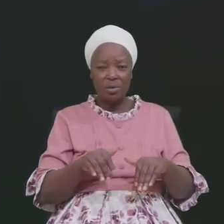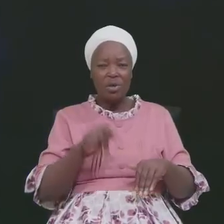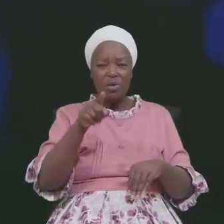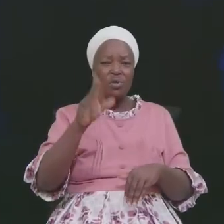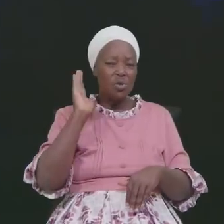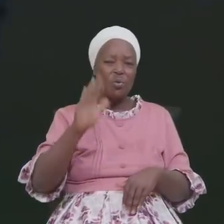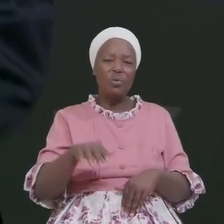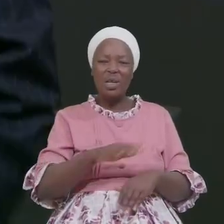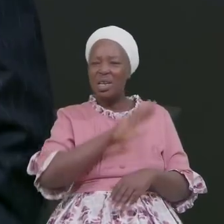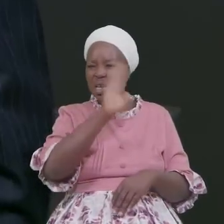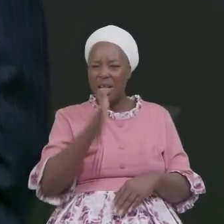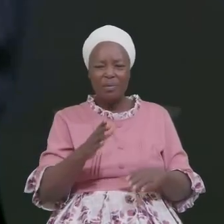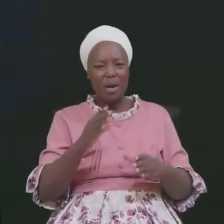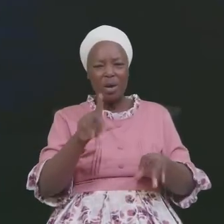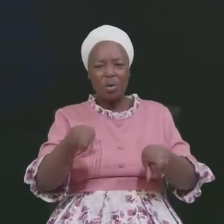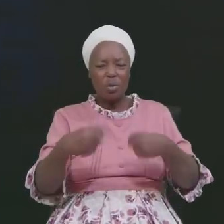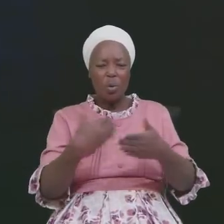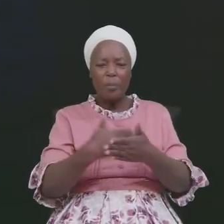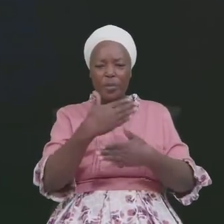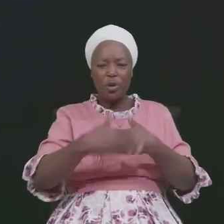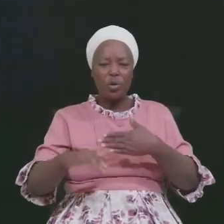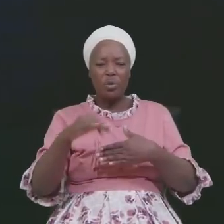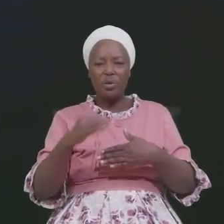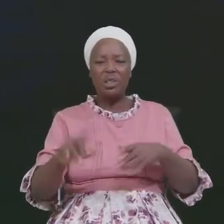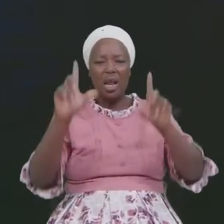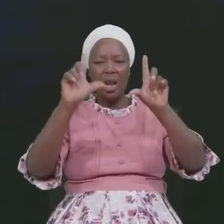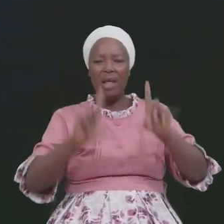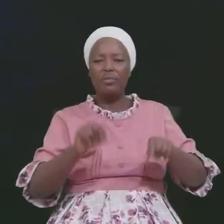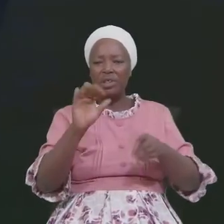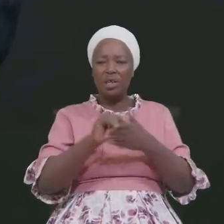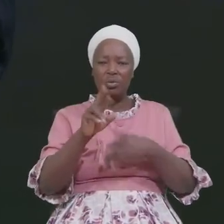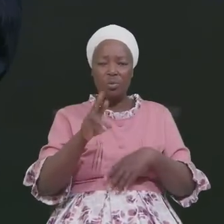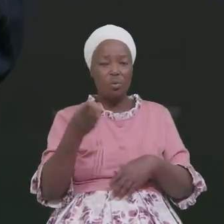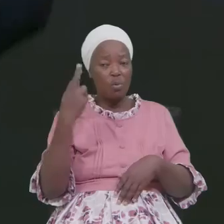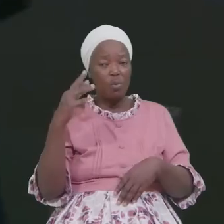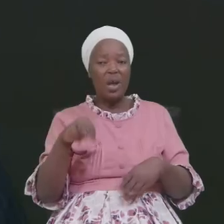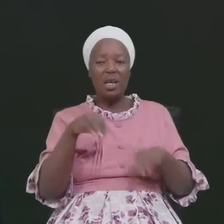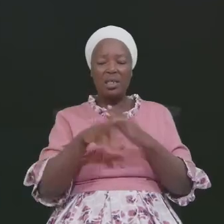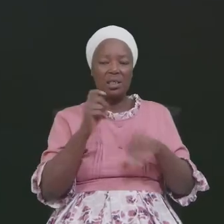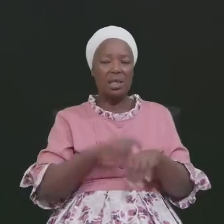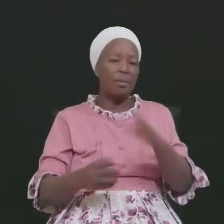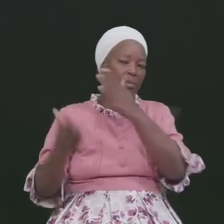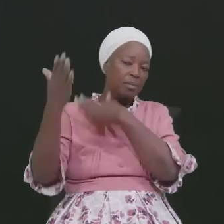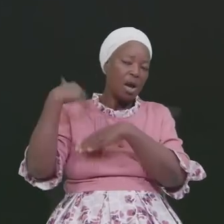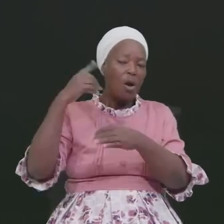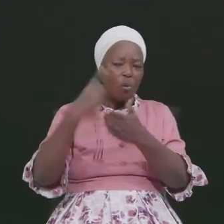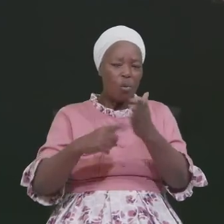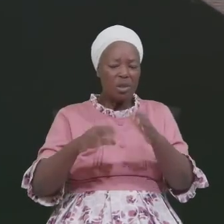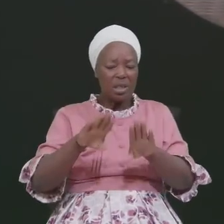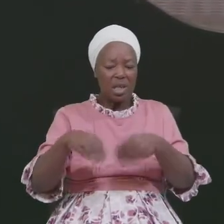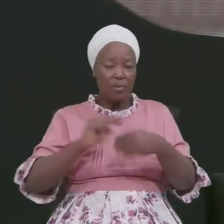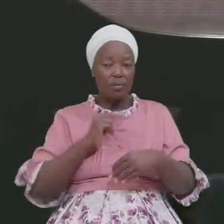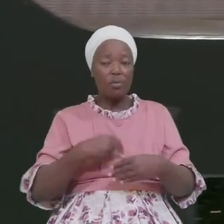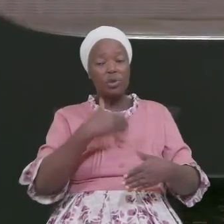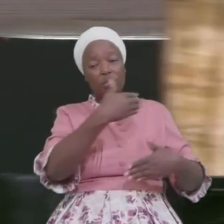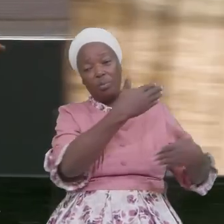never get beyond the level you were in the past. What gives us progress,